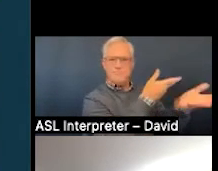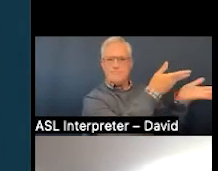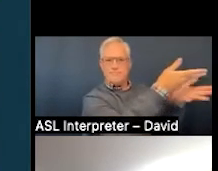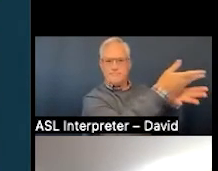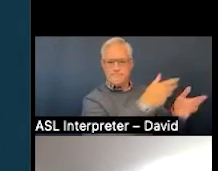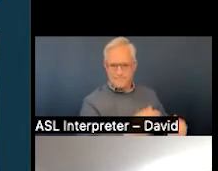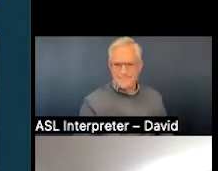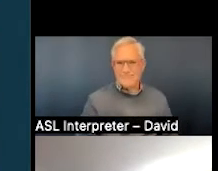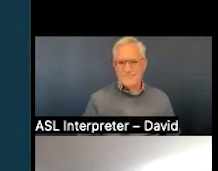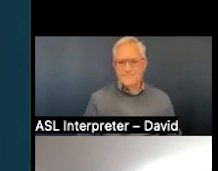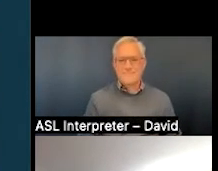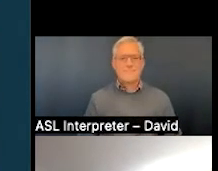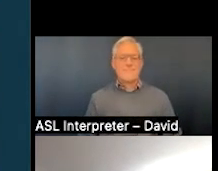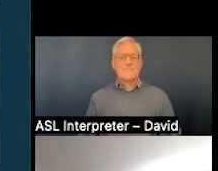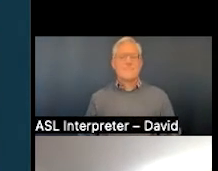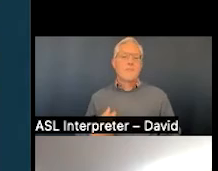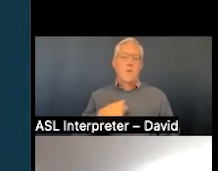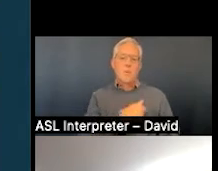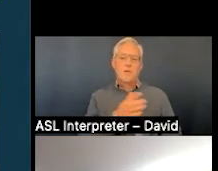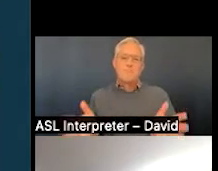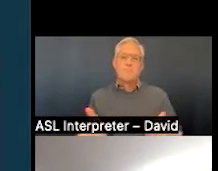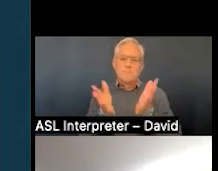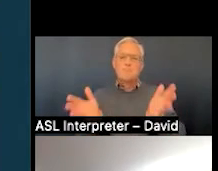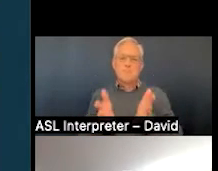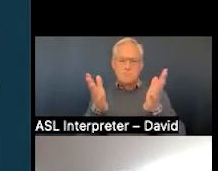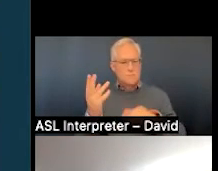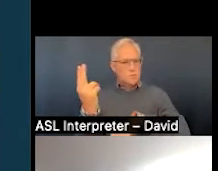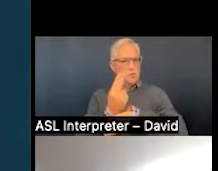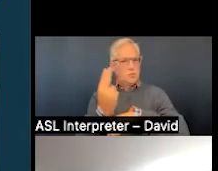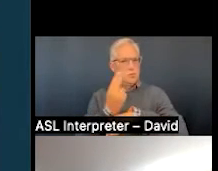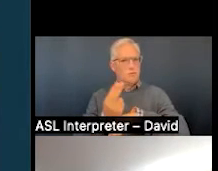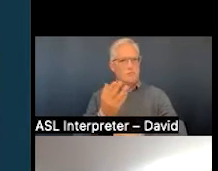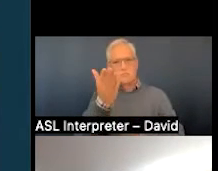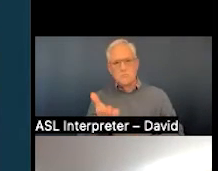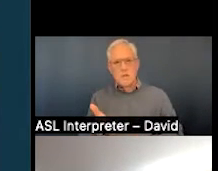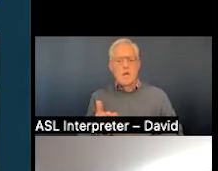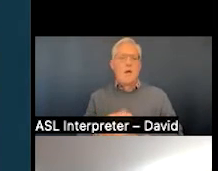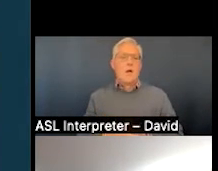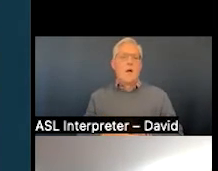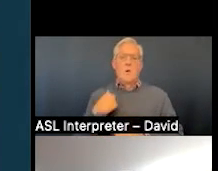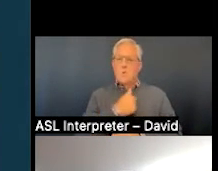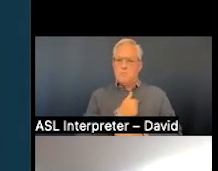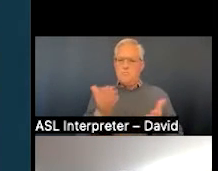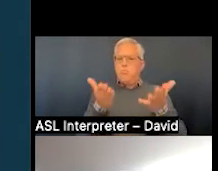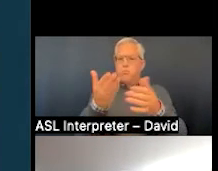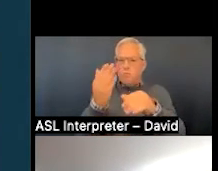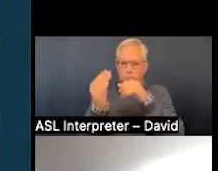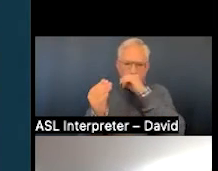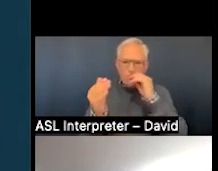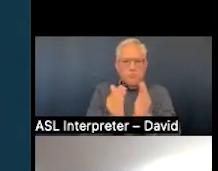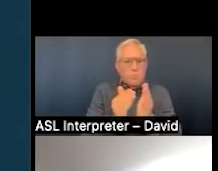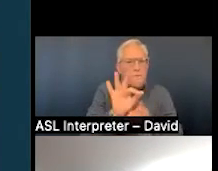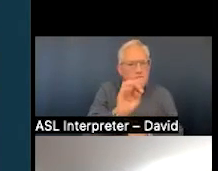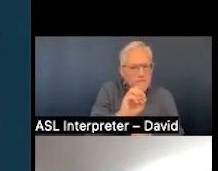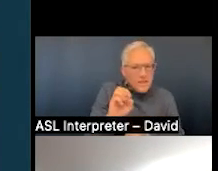As I say, we would generally encourage people to make them freely available, but if it's a small fee versus commissioning from scratch, that's all to the